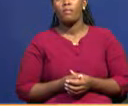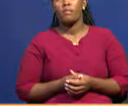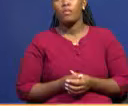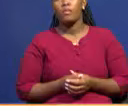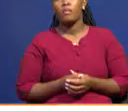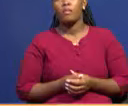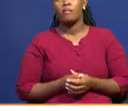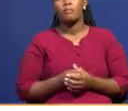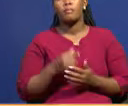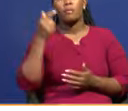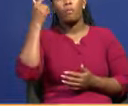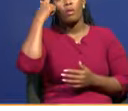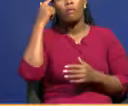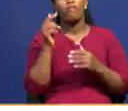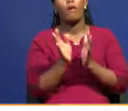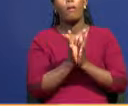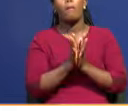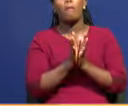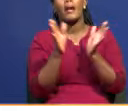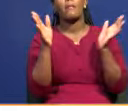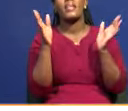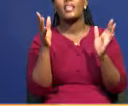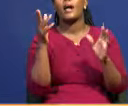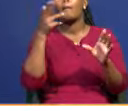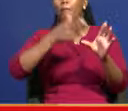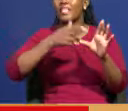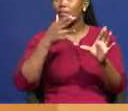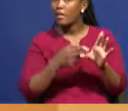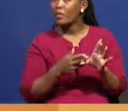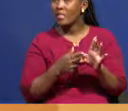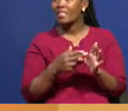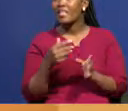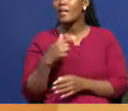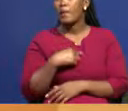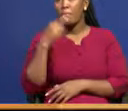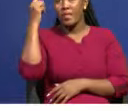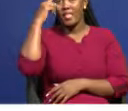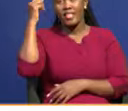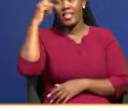For public participation, I think it is a very crucial